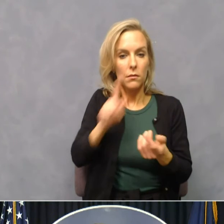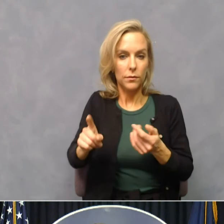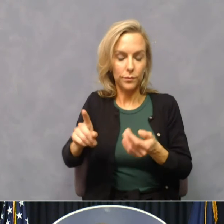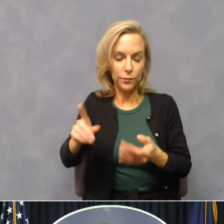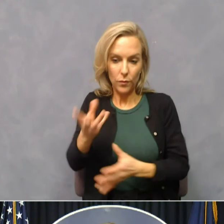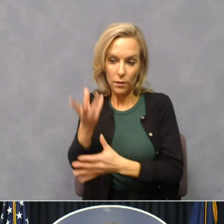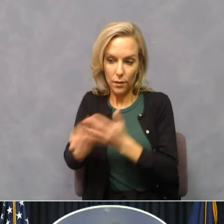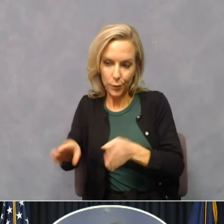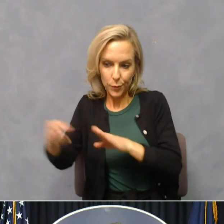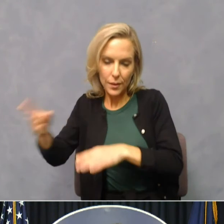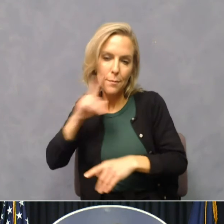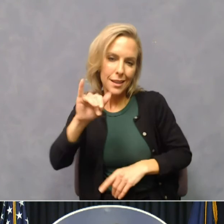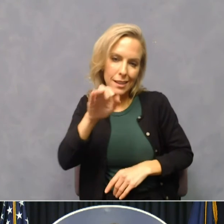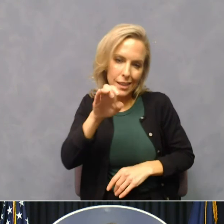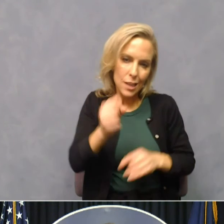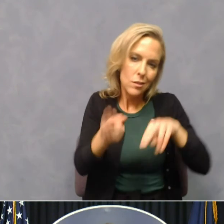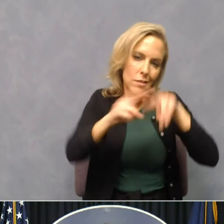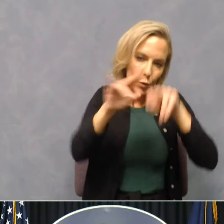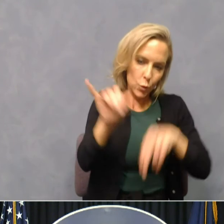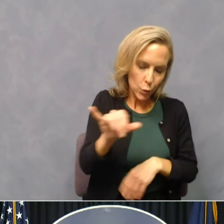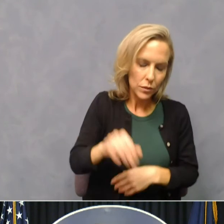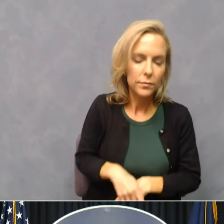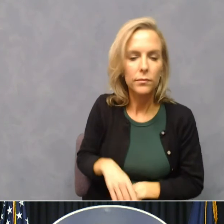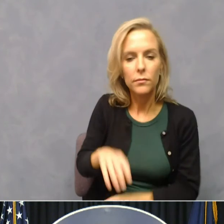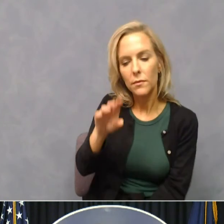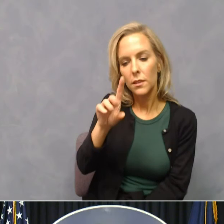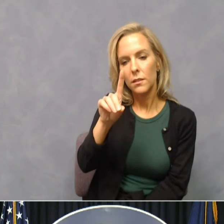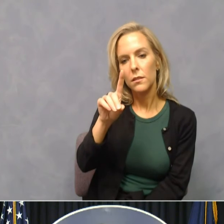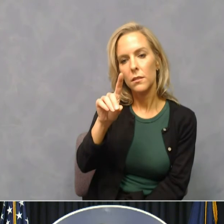from WKYT.